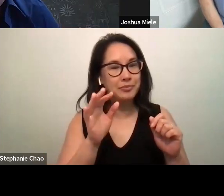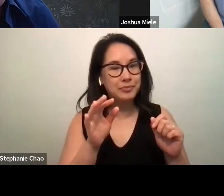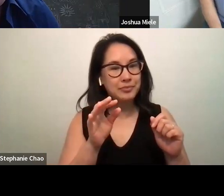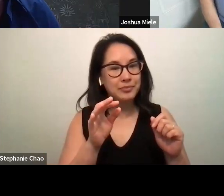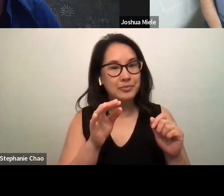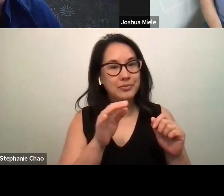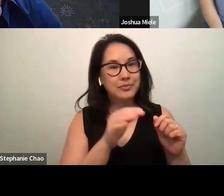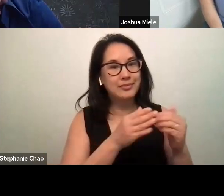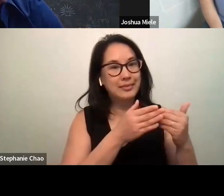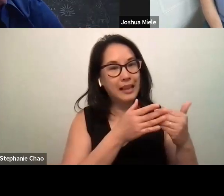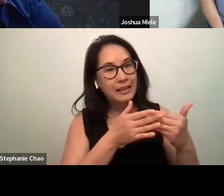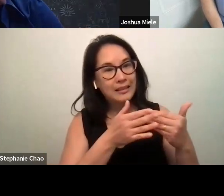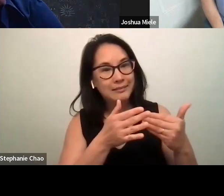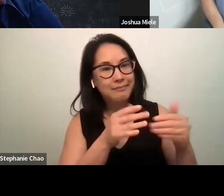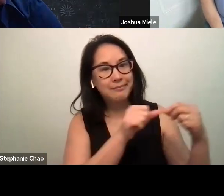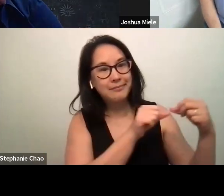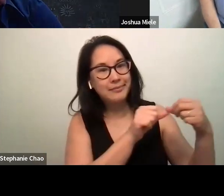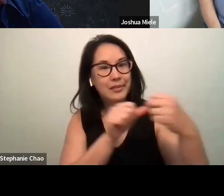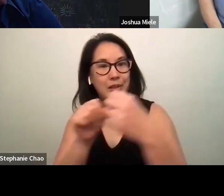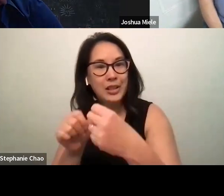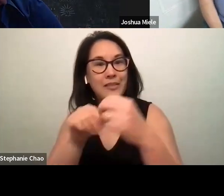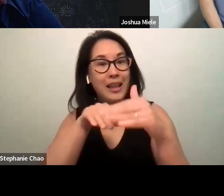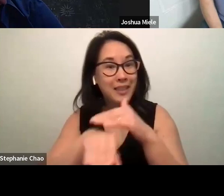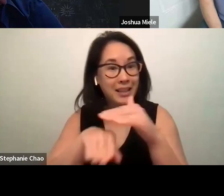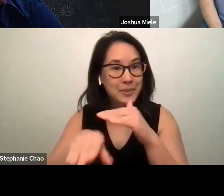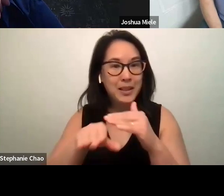accessibility and alternative